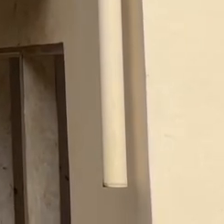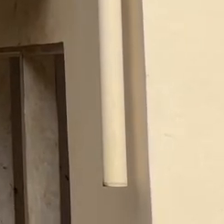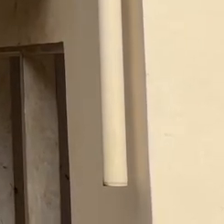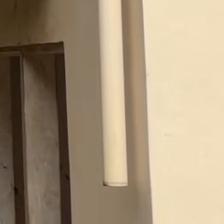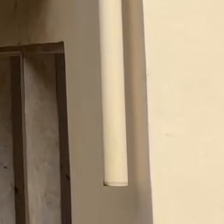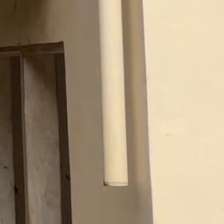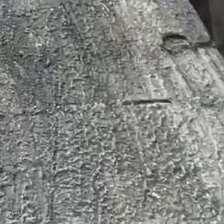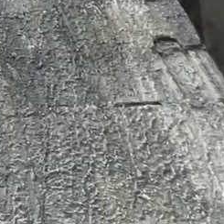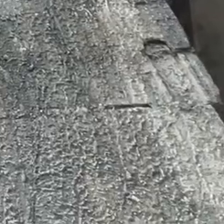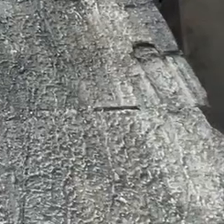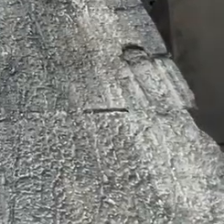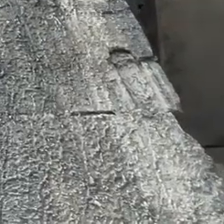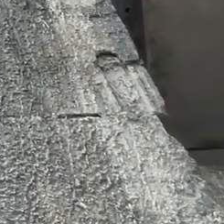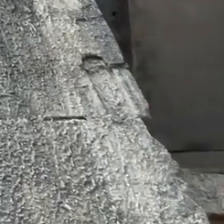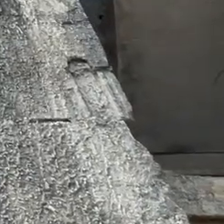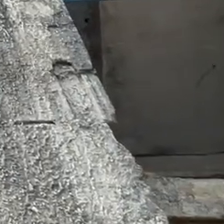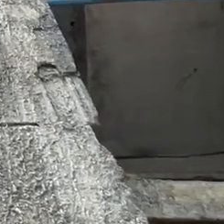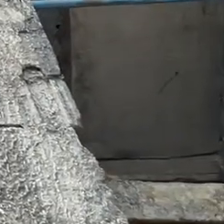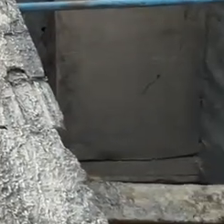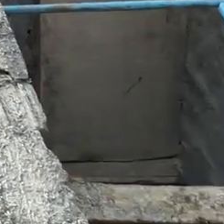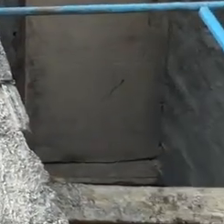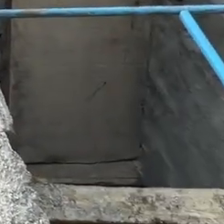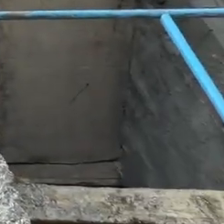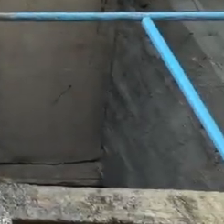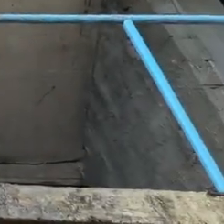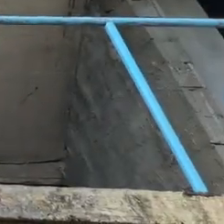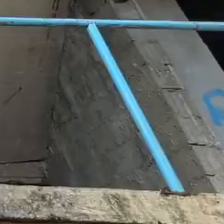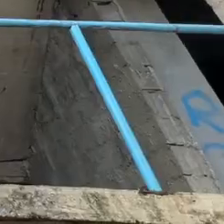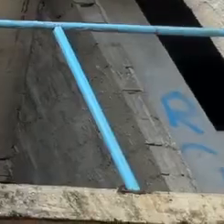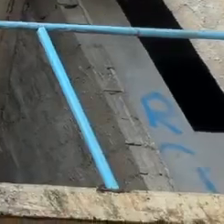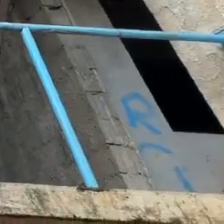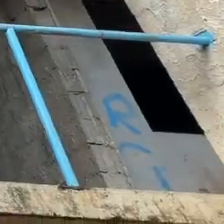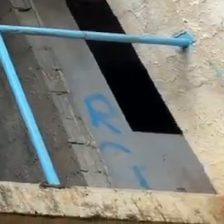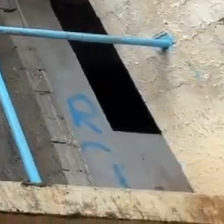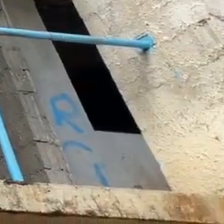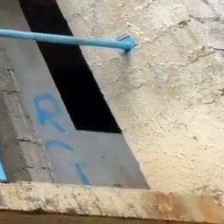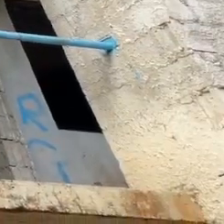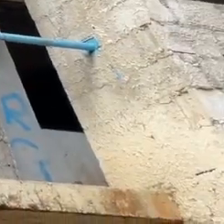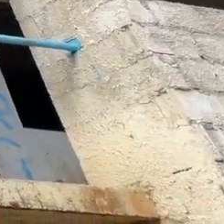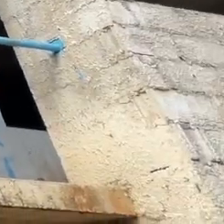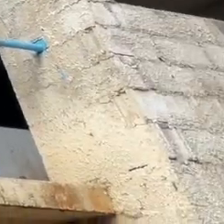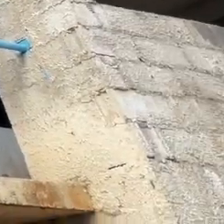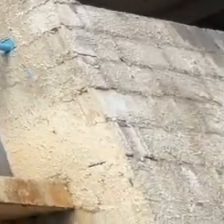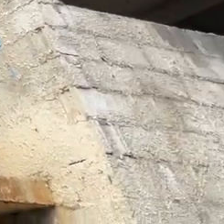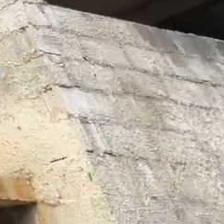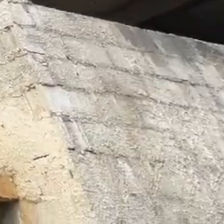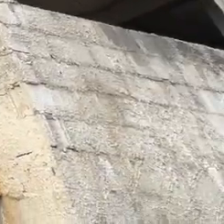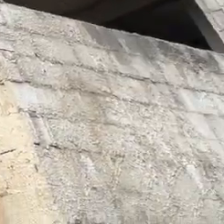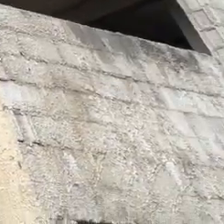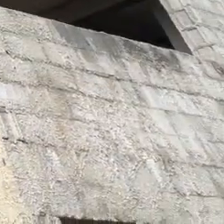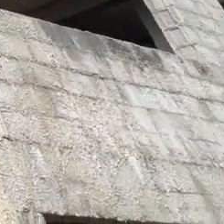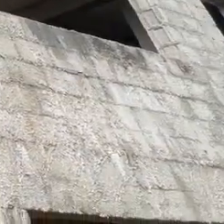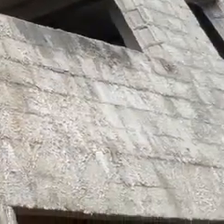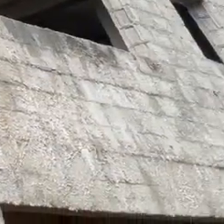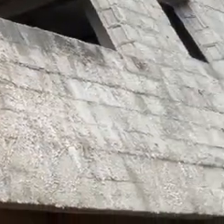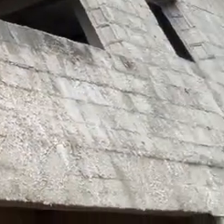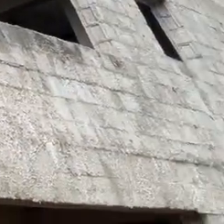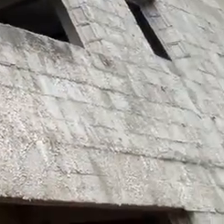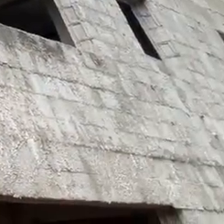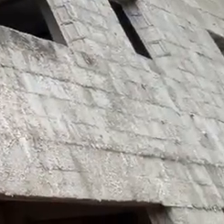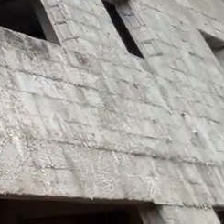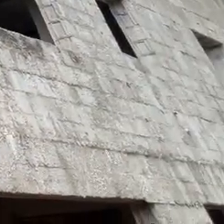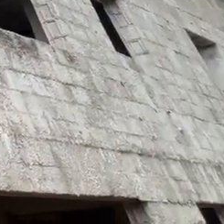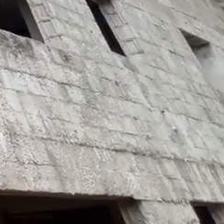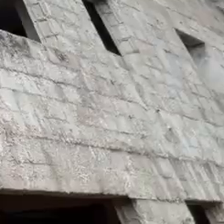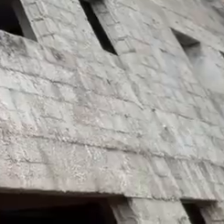owners. Housing Authority is working towards providing more than 2,900 residential lots and around